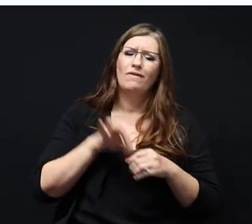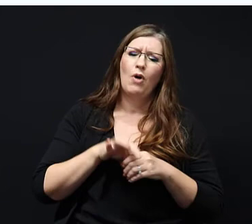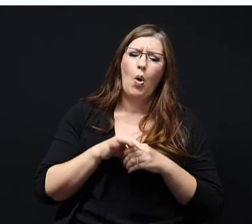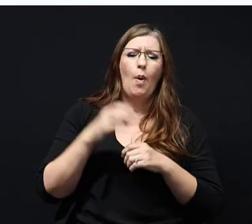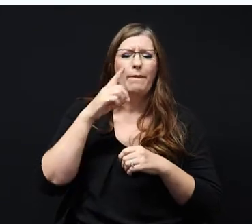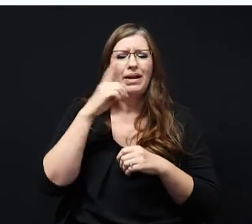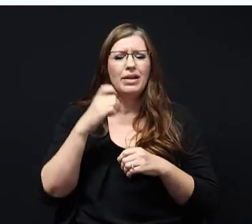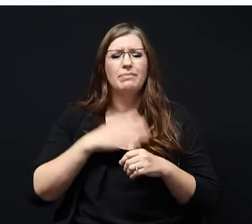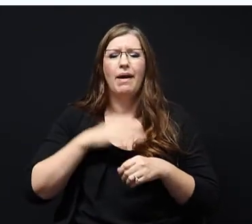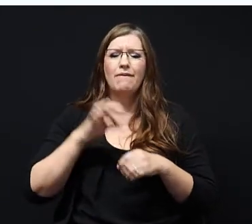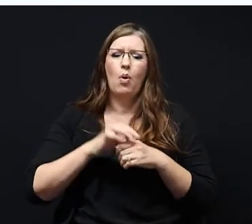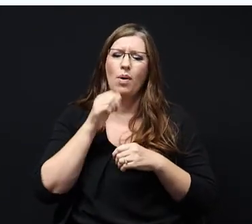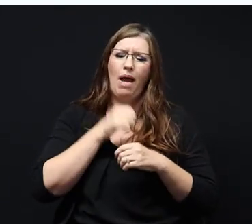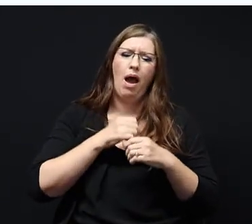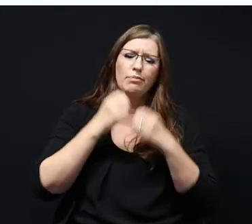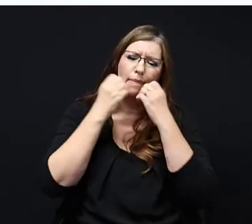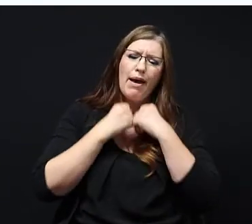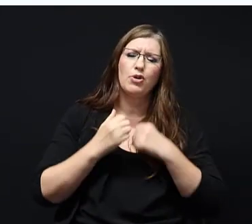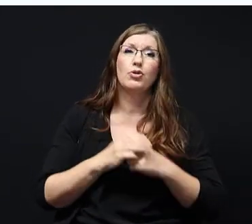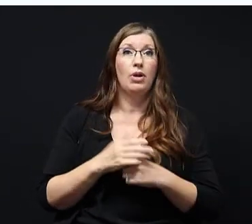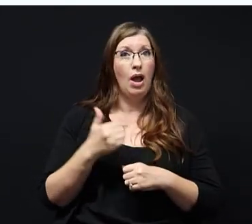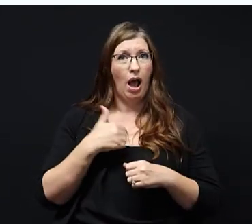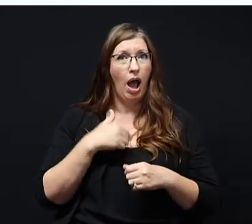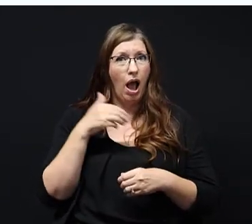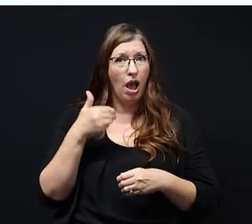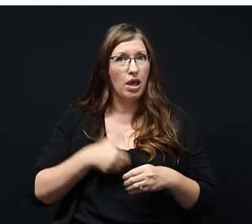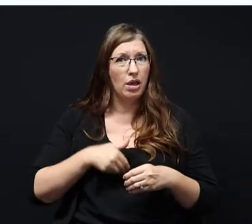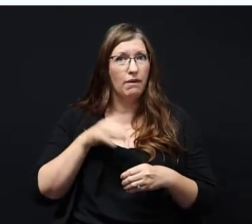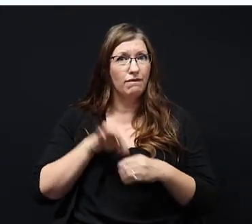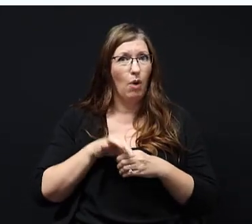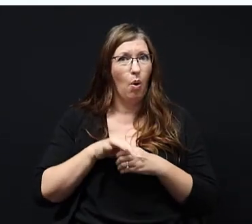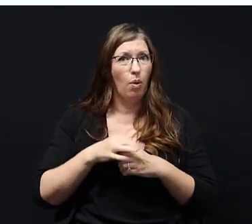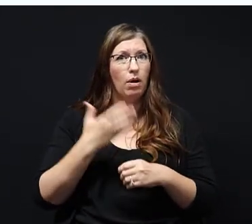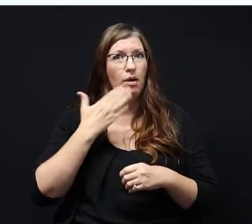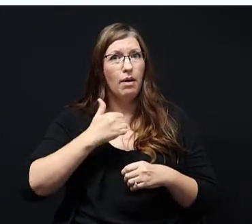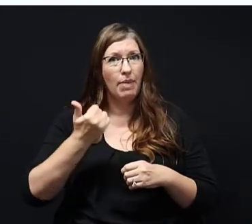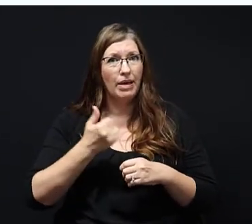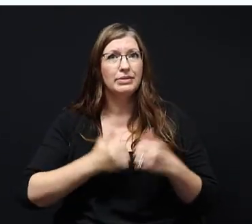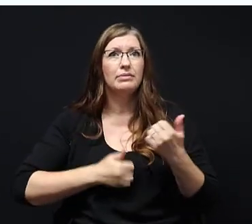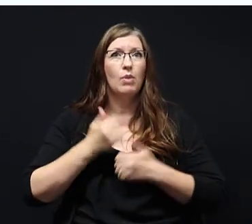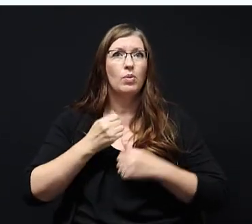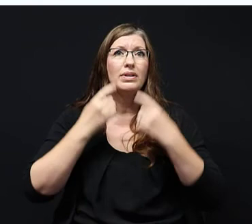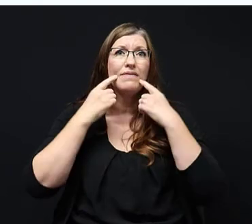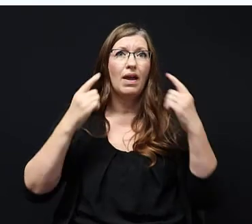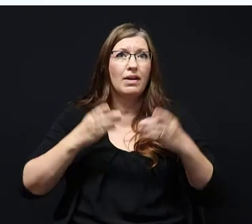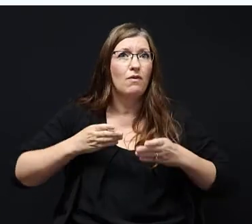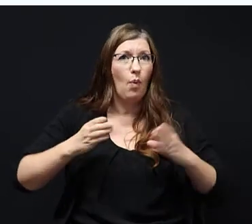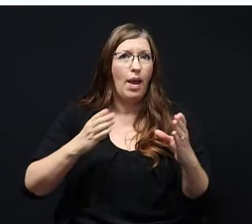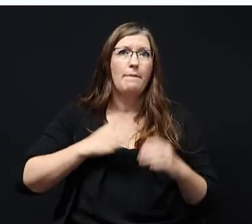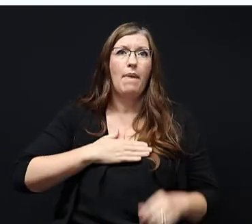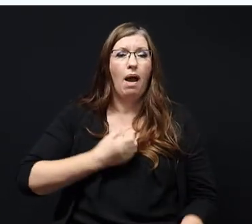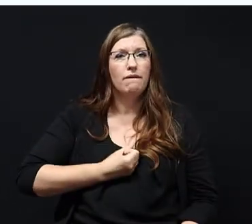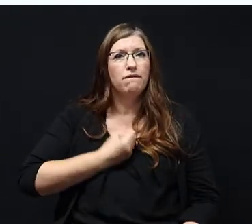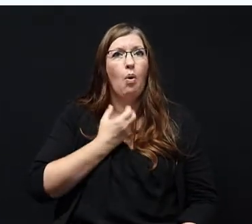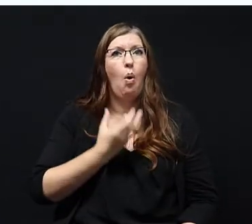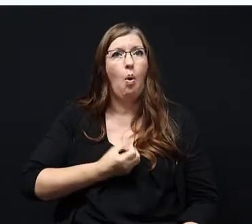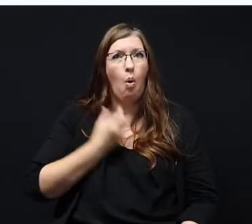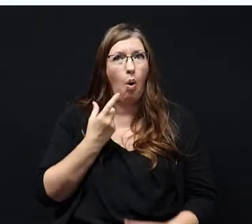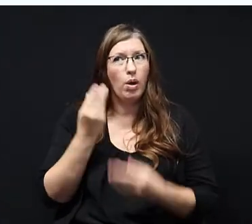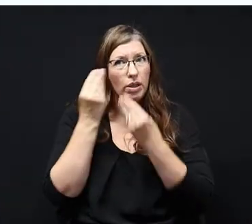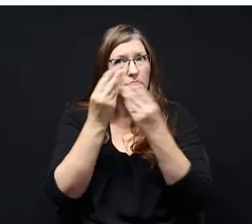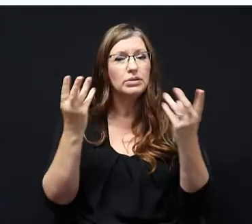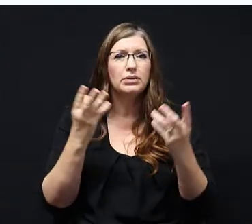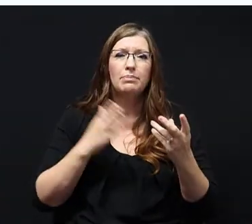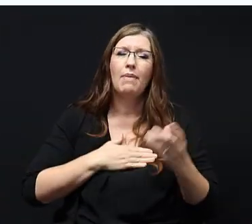and the reason is because they believe their vote doesn't count. I vote because I know it's the best and most effective way for my voice to be